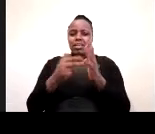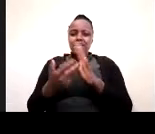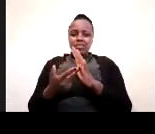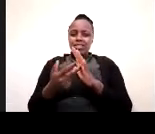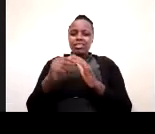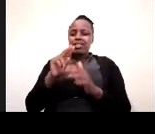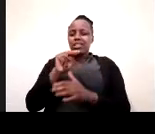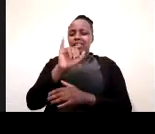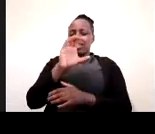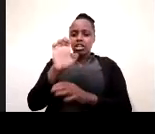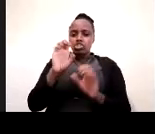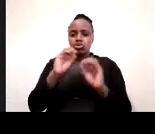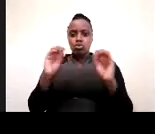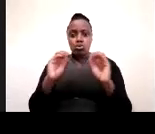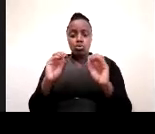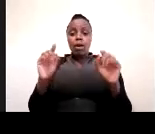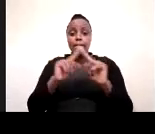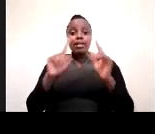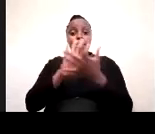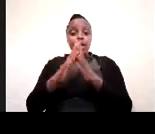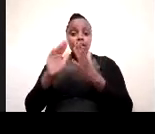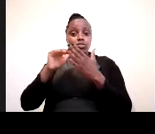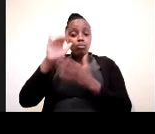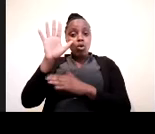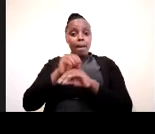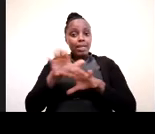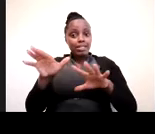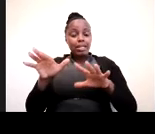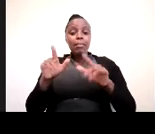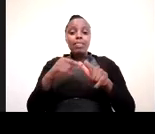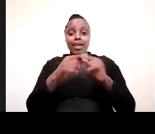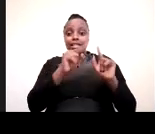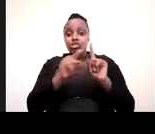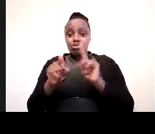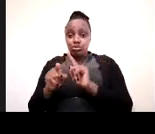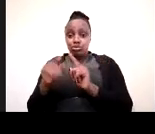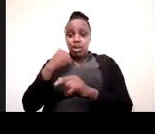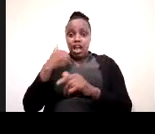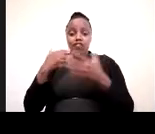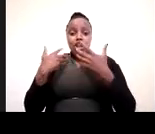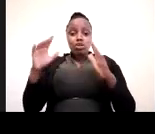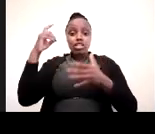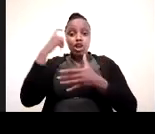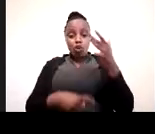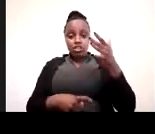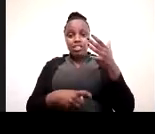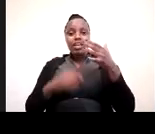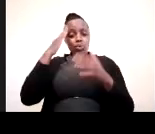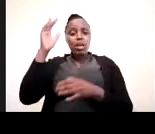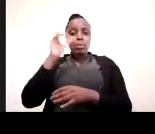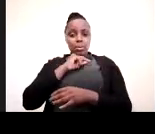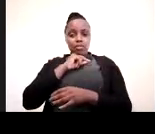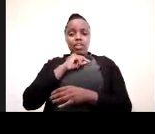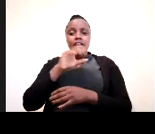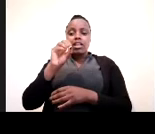so it, you know, it becomes more mainstream and it tends to often lose its price premium. And we all know that in the organic